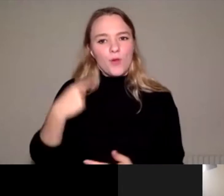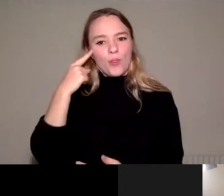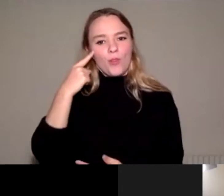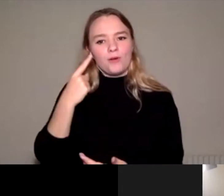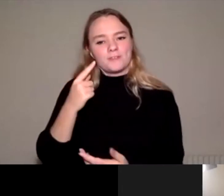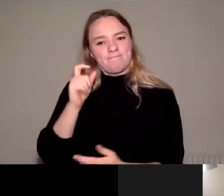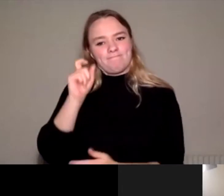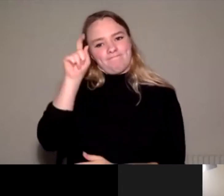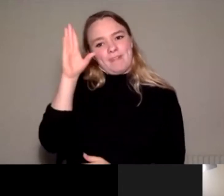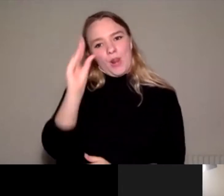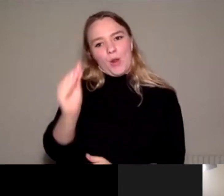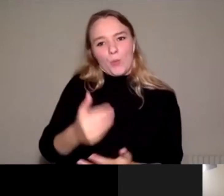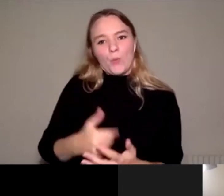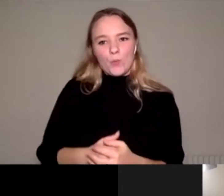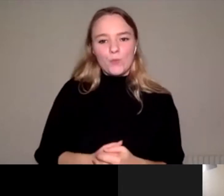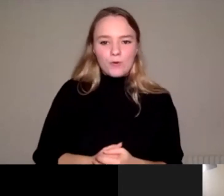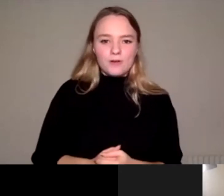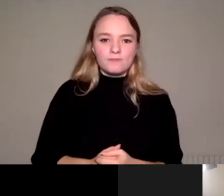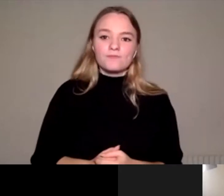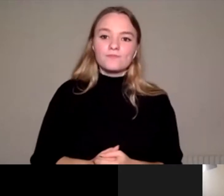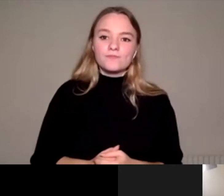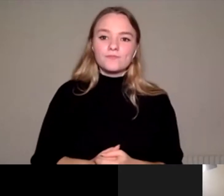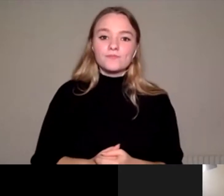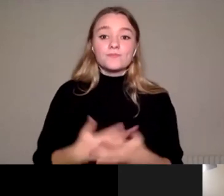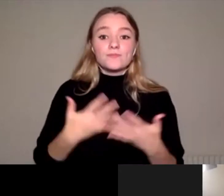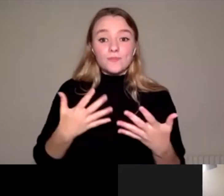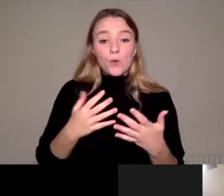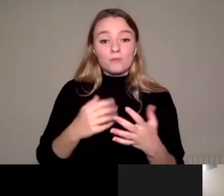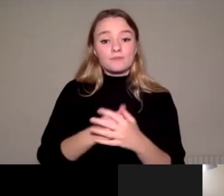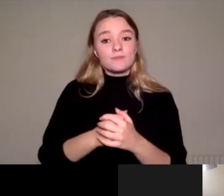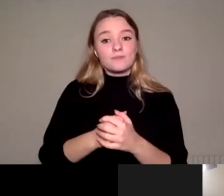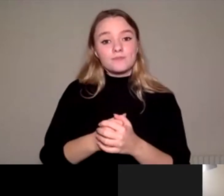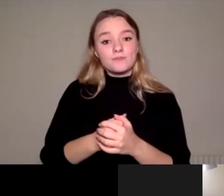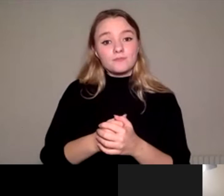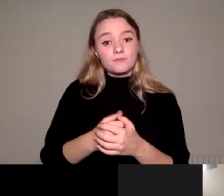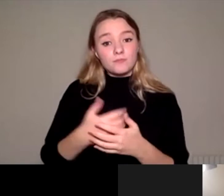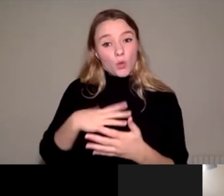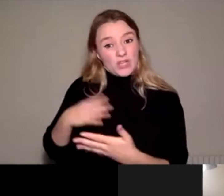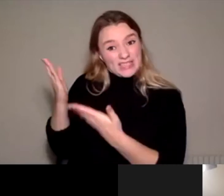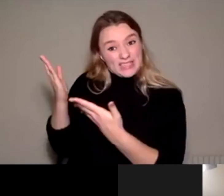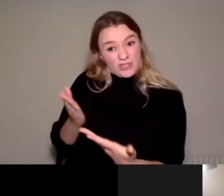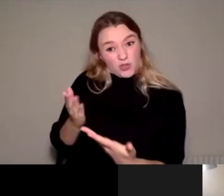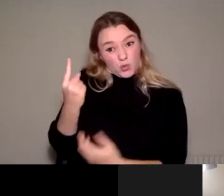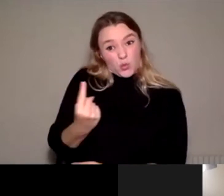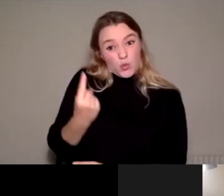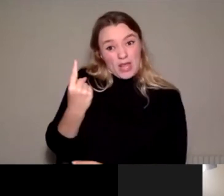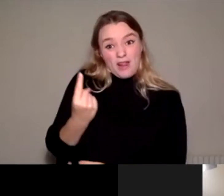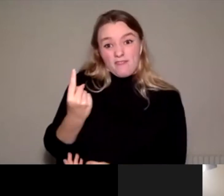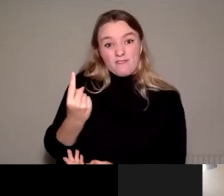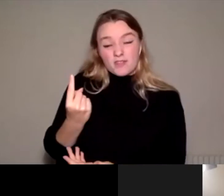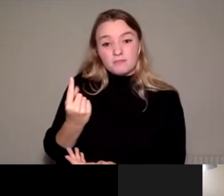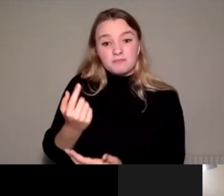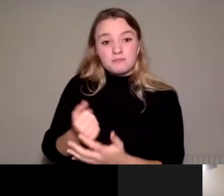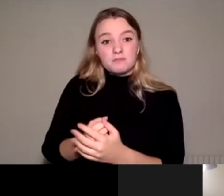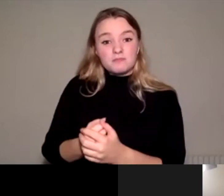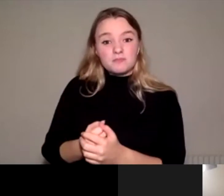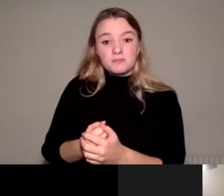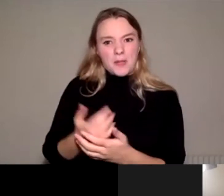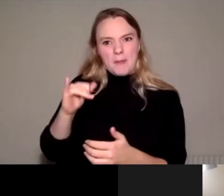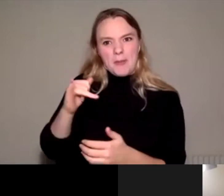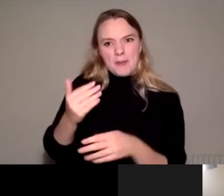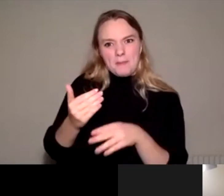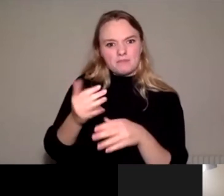with that. So Maia, I wondered if you'd want to kind of introduce yourself, give people a bit of context for those that didn't see the